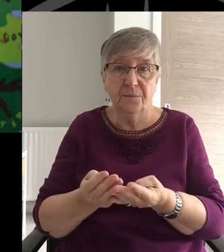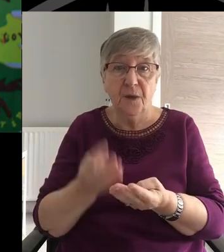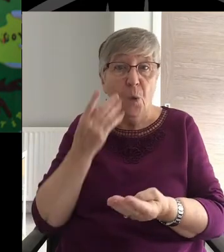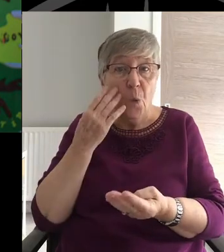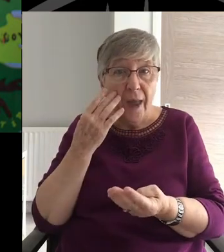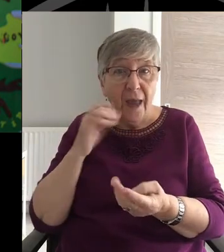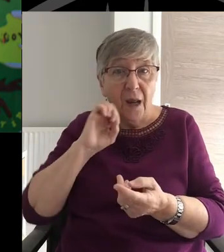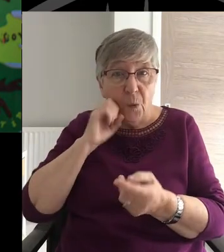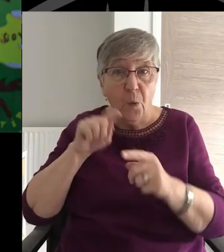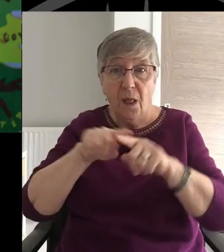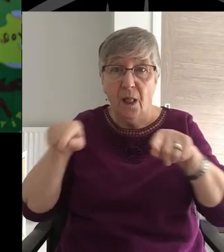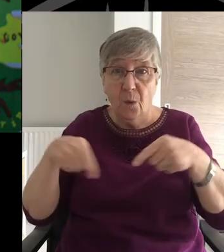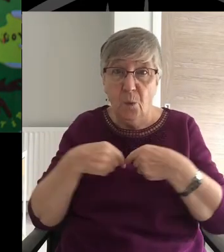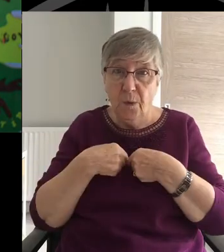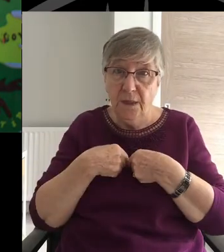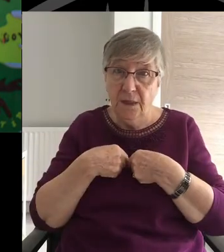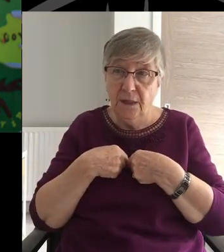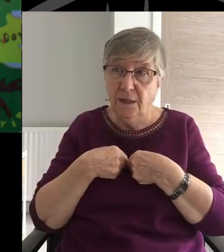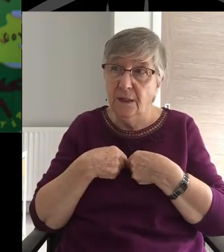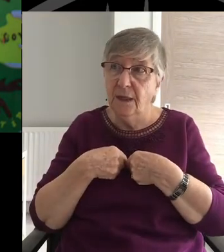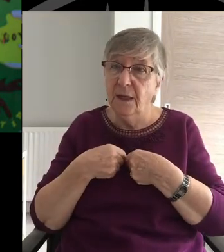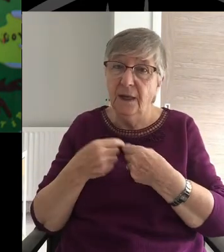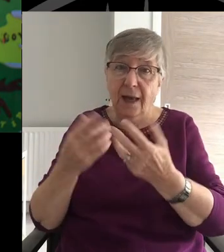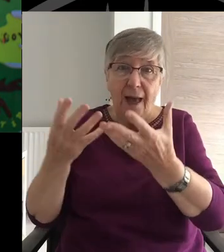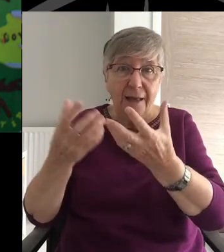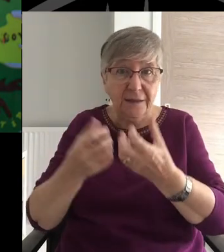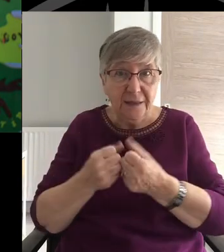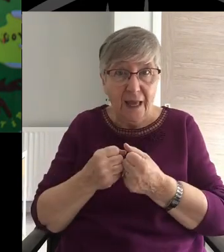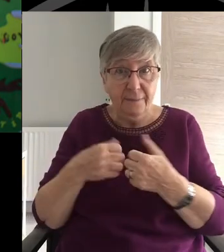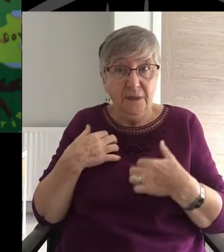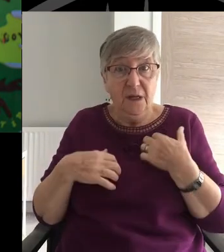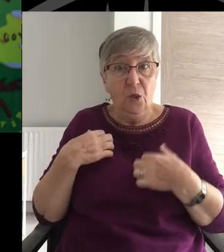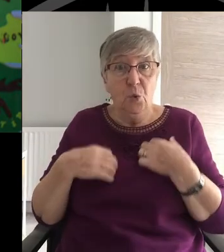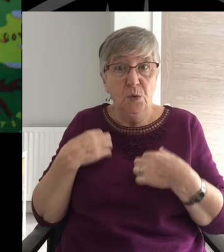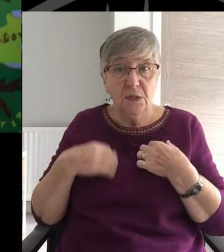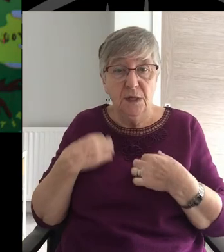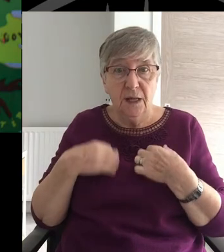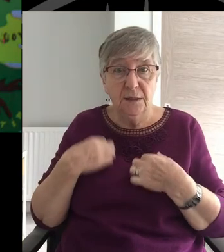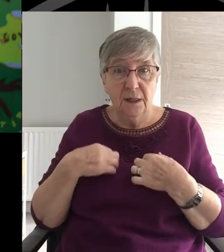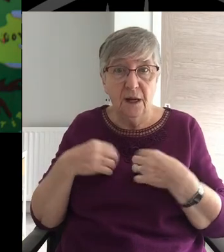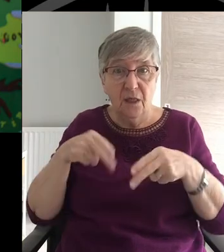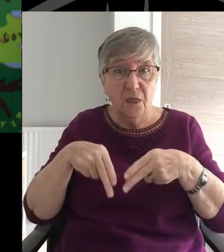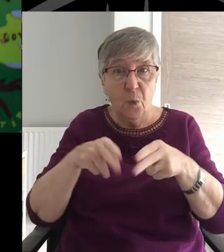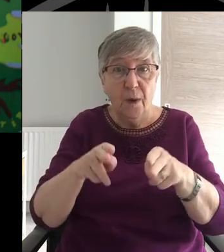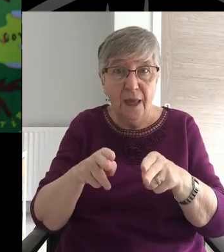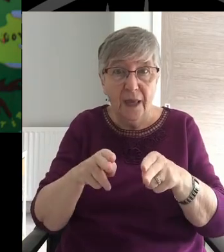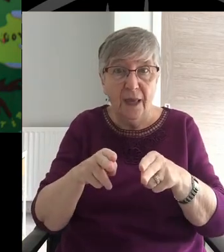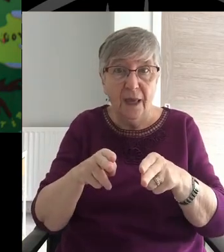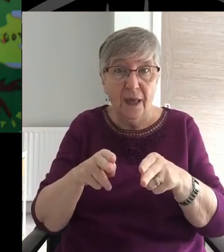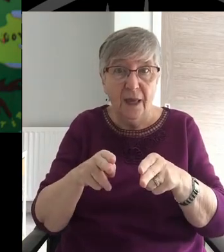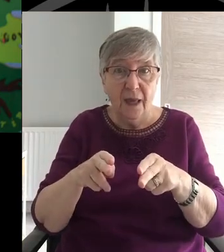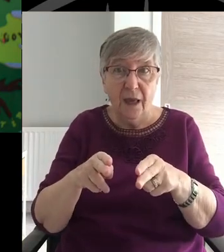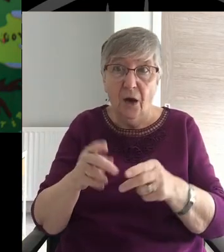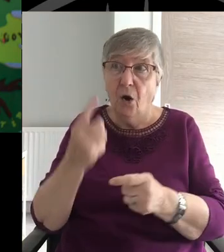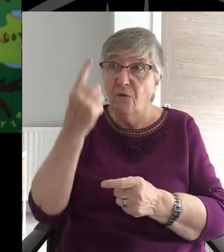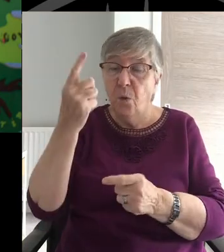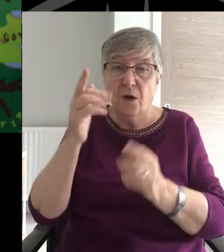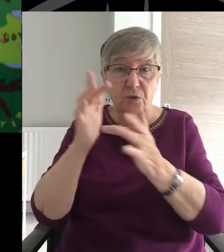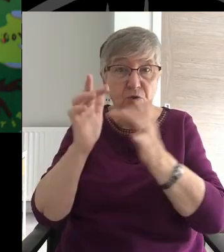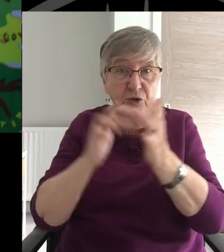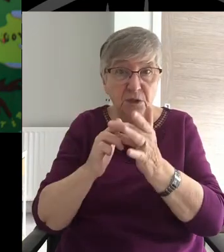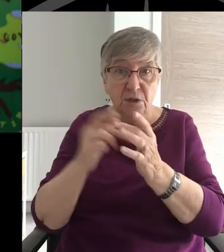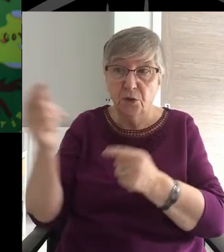When are we going to wear actively and enthusiastically the way of one, Mark 10, who did not come to